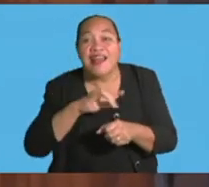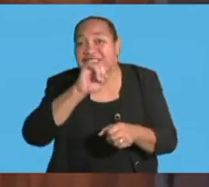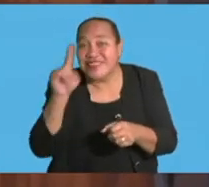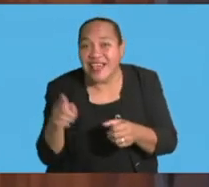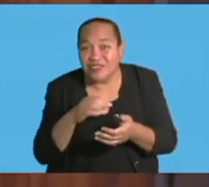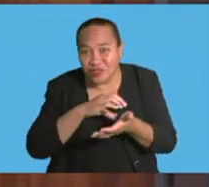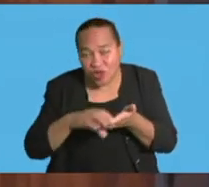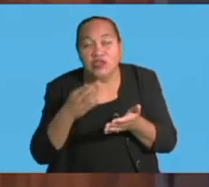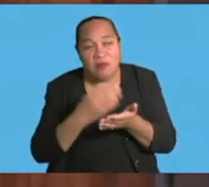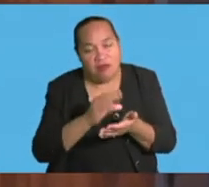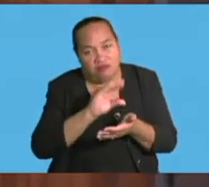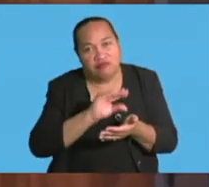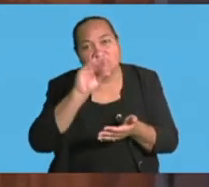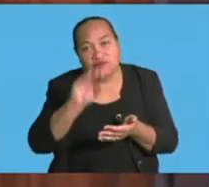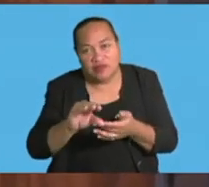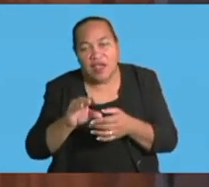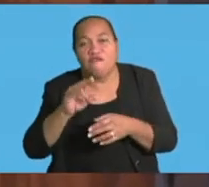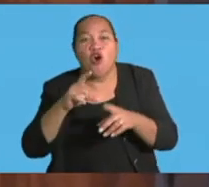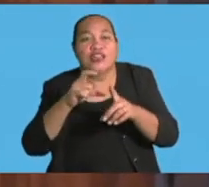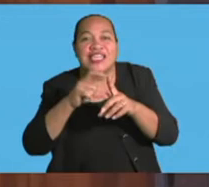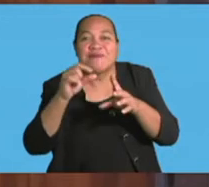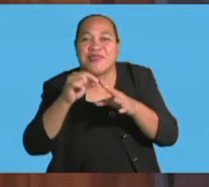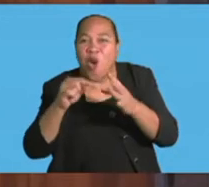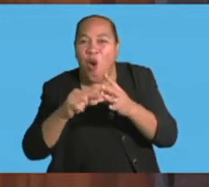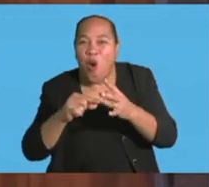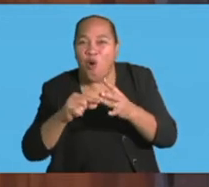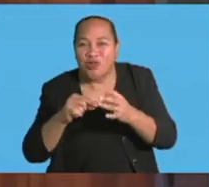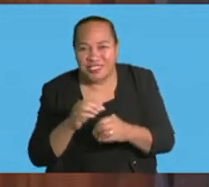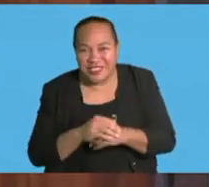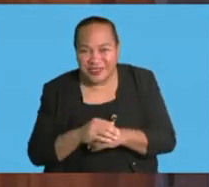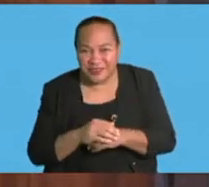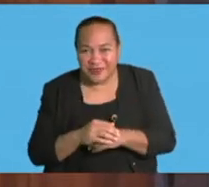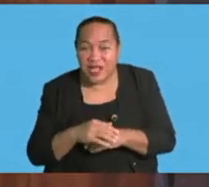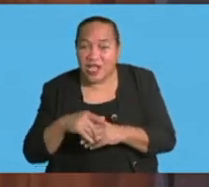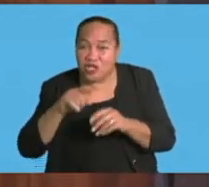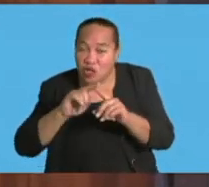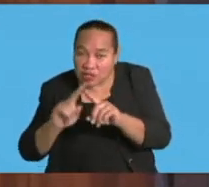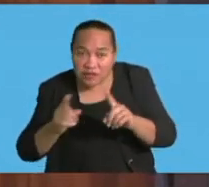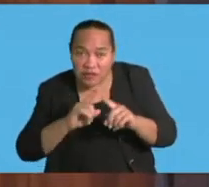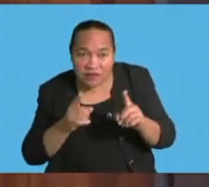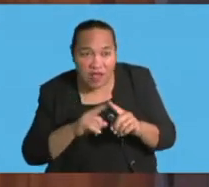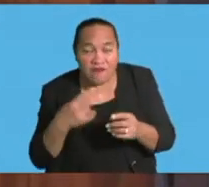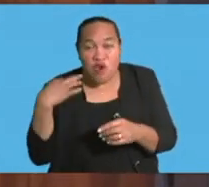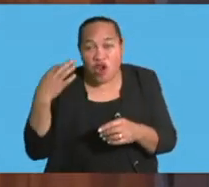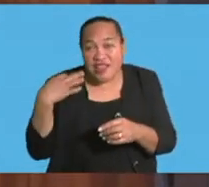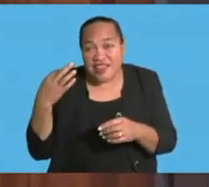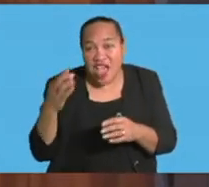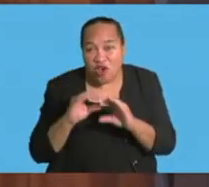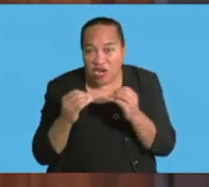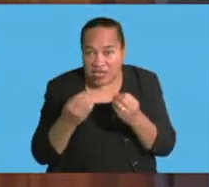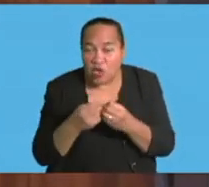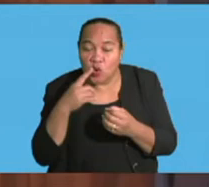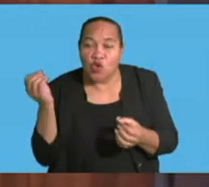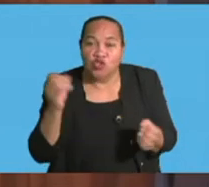$400,000 has been allocated for the DPOs. Capital grants to voluntary organizations contributes to social justice